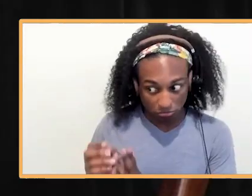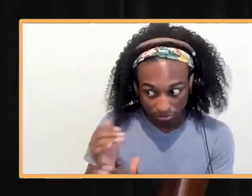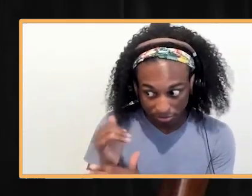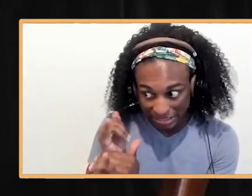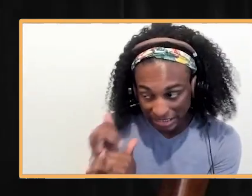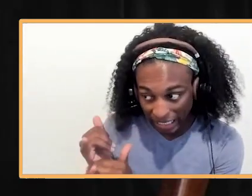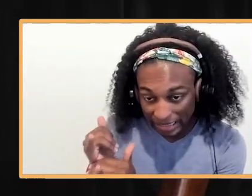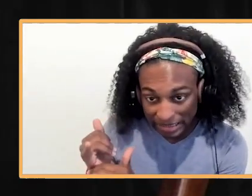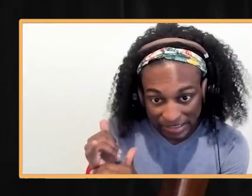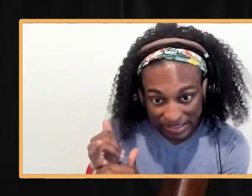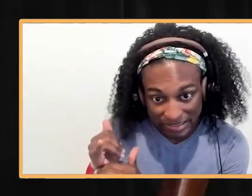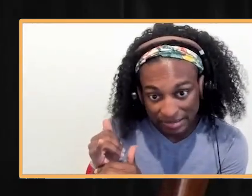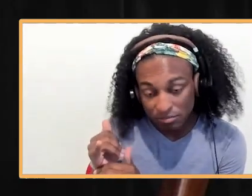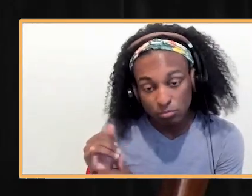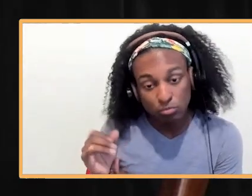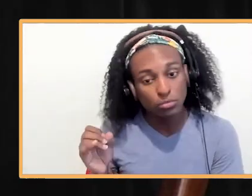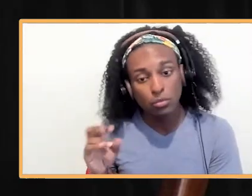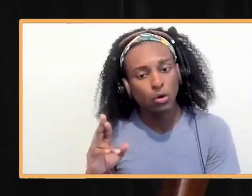how many